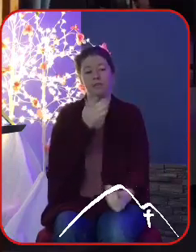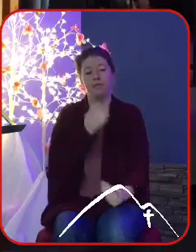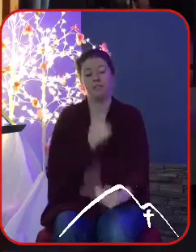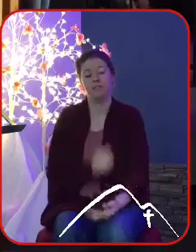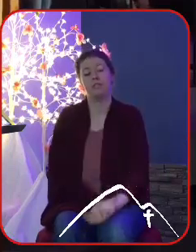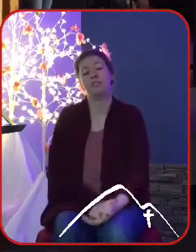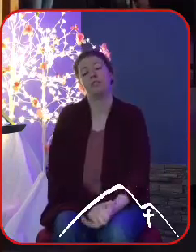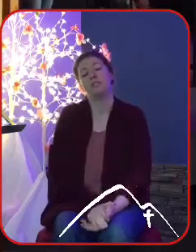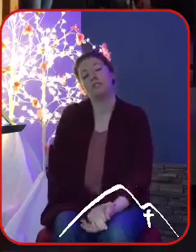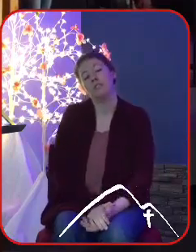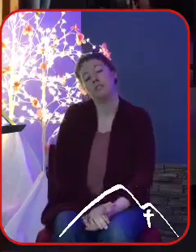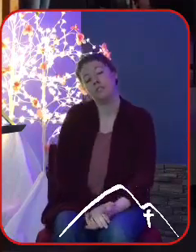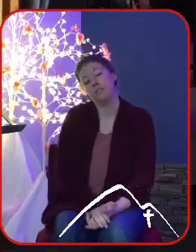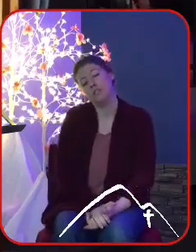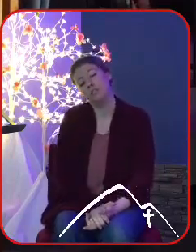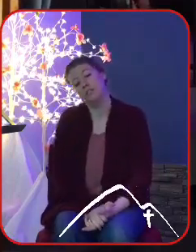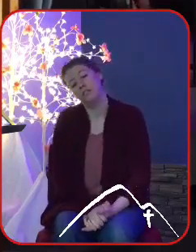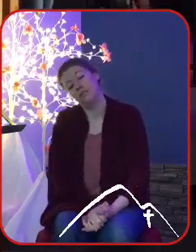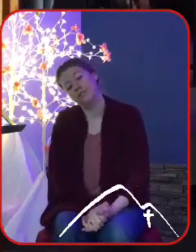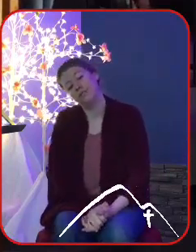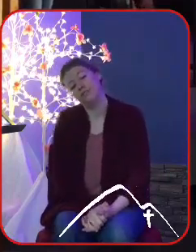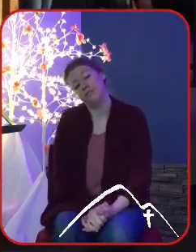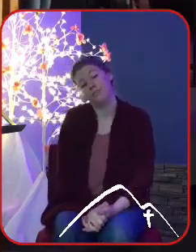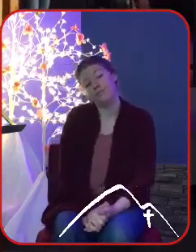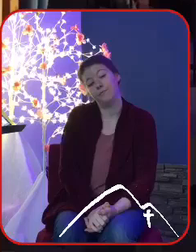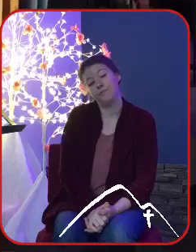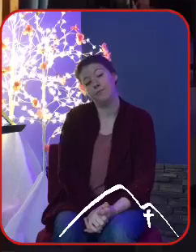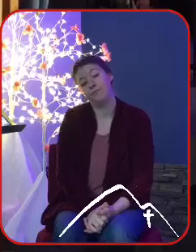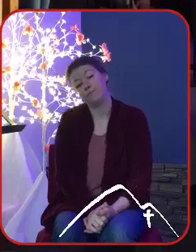my fears are gone,